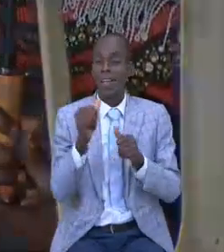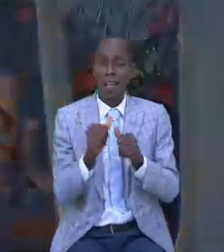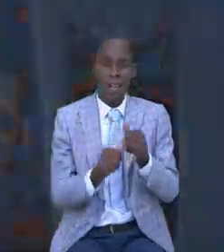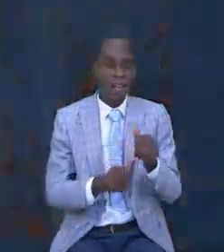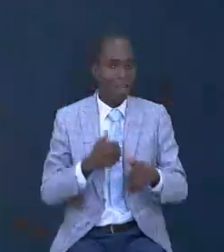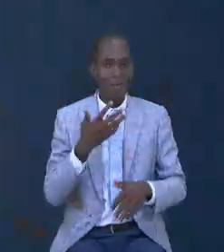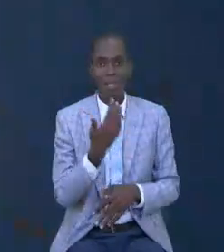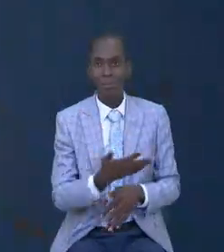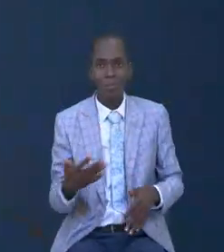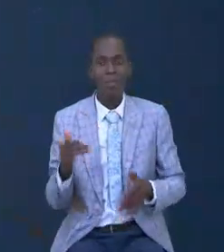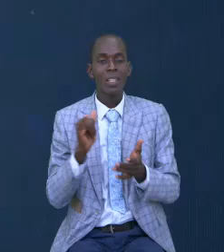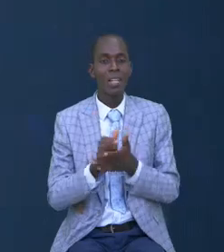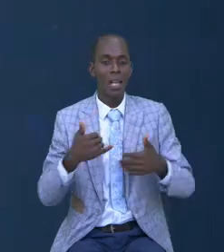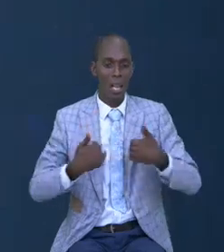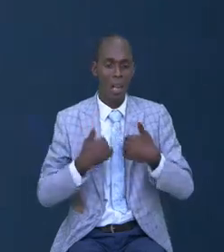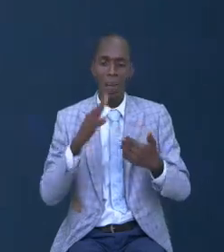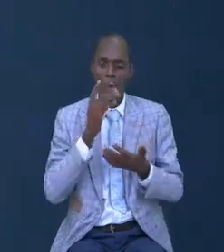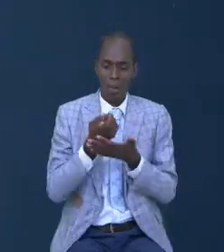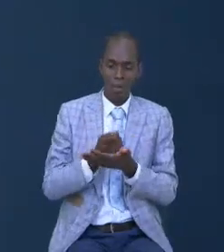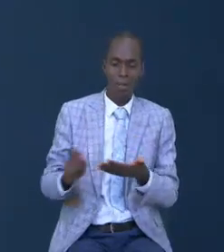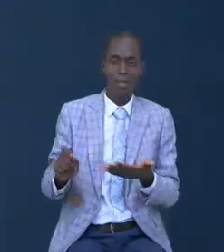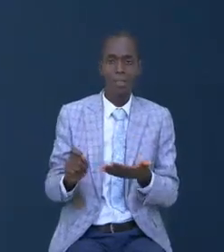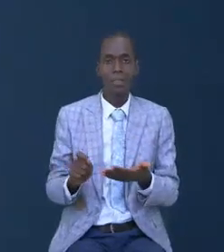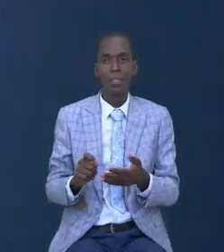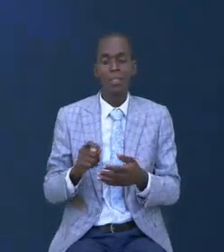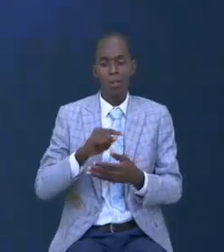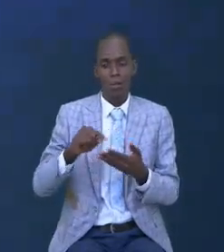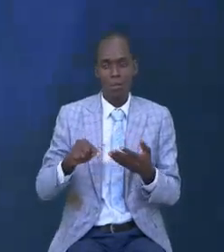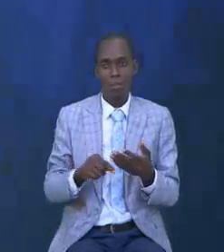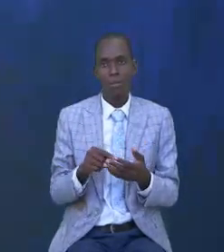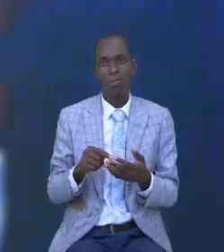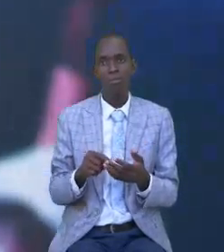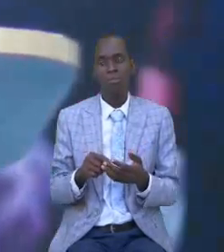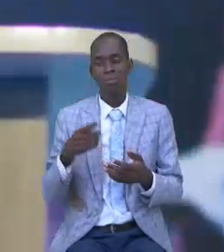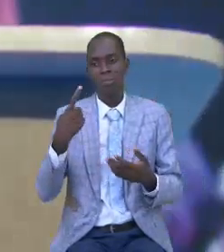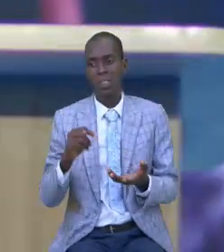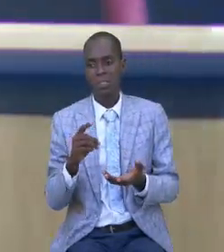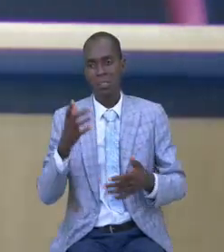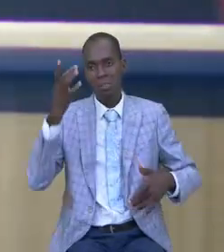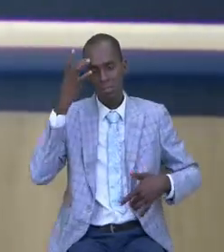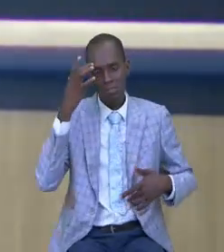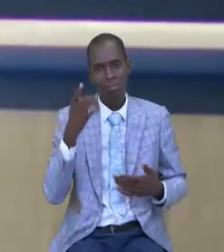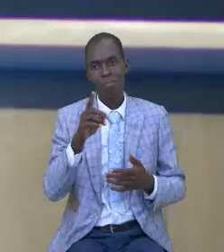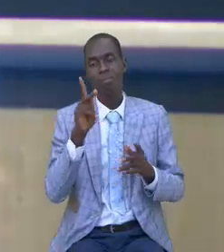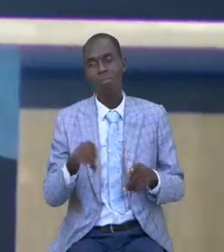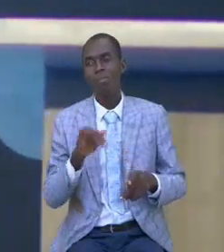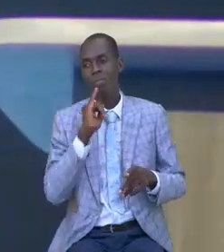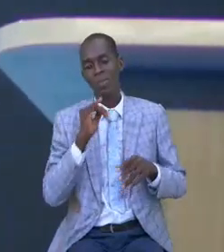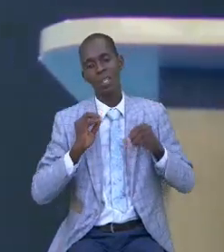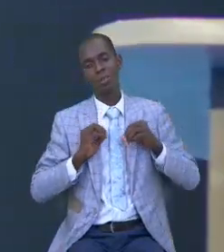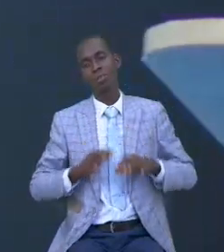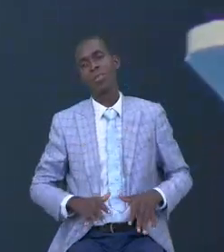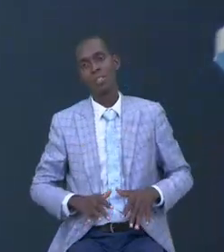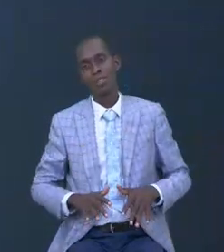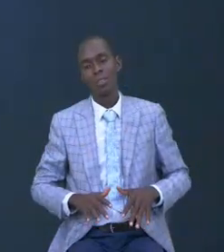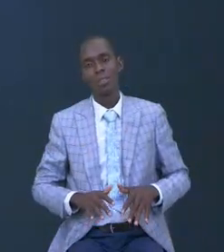Everything that have been reaching concerning his sick diagnosis is done. Diagnosis,